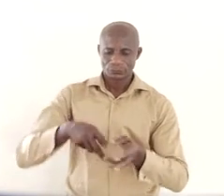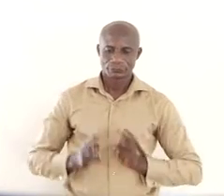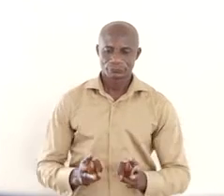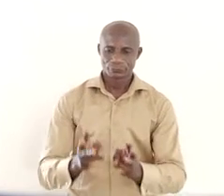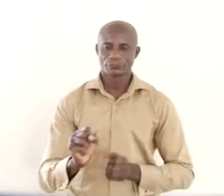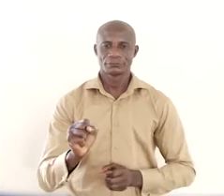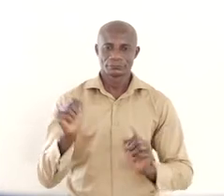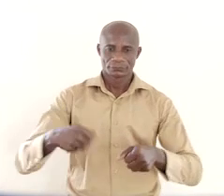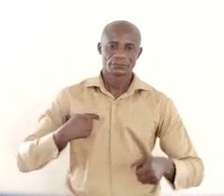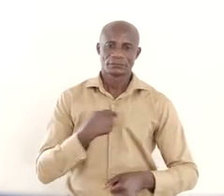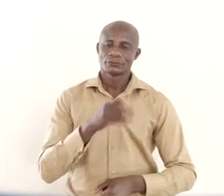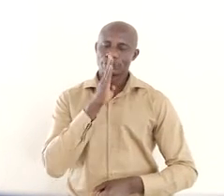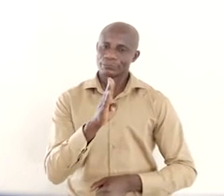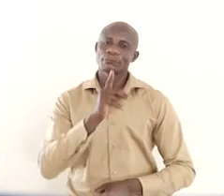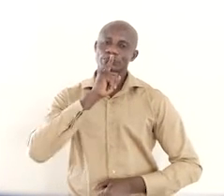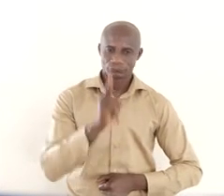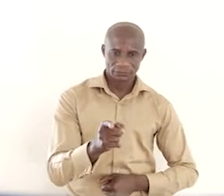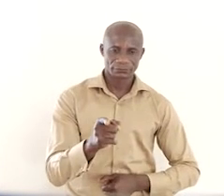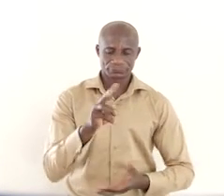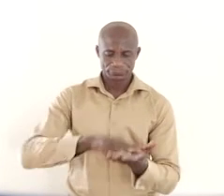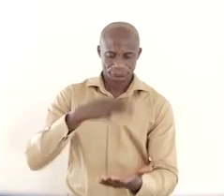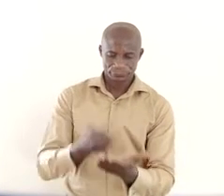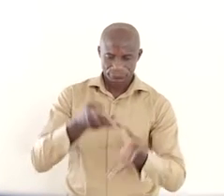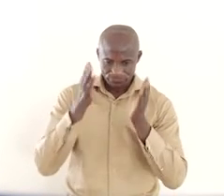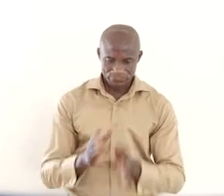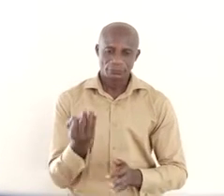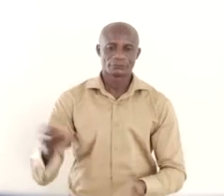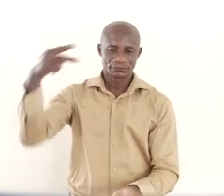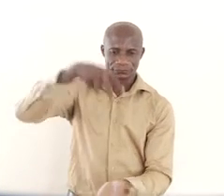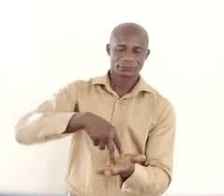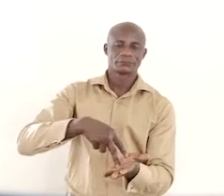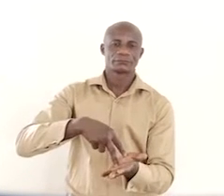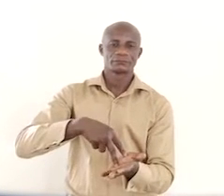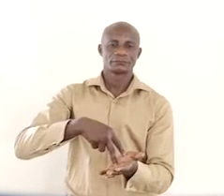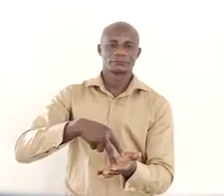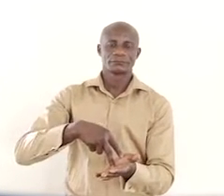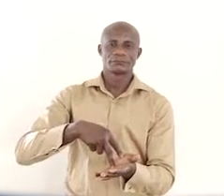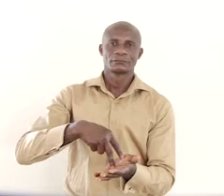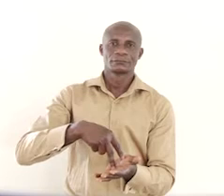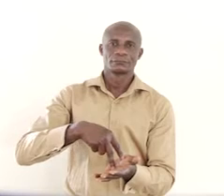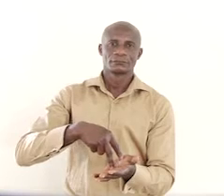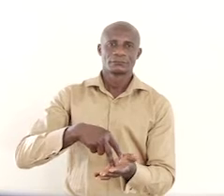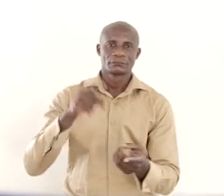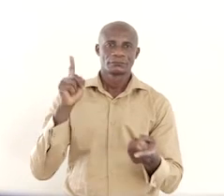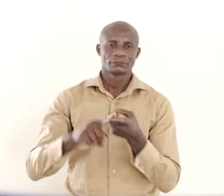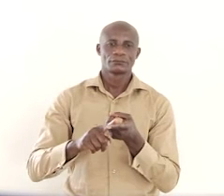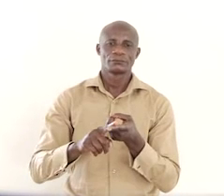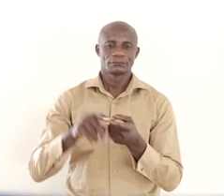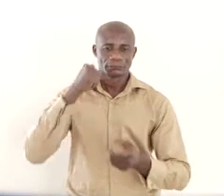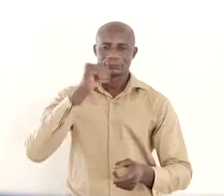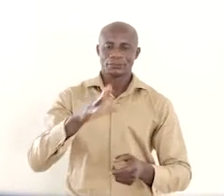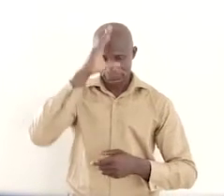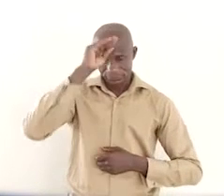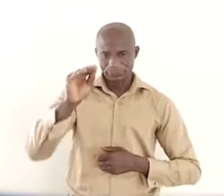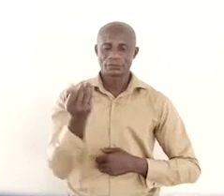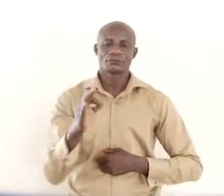in what ways can we be true witnesses of the resurrection to the men